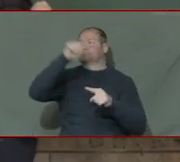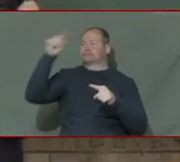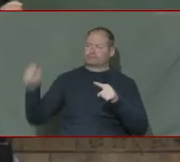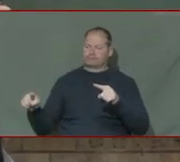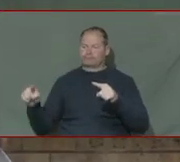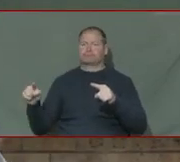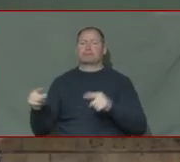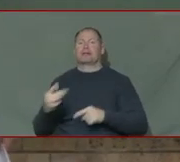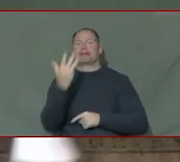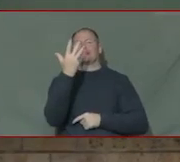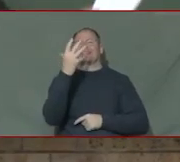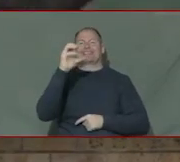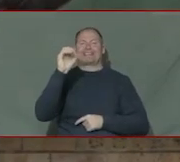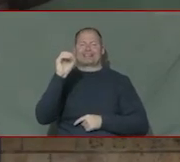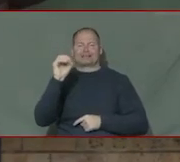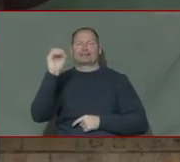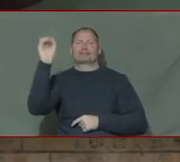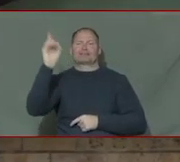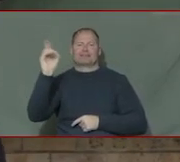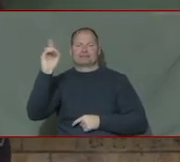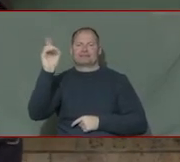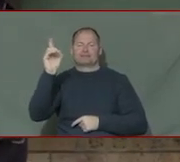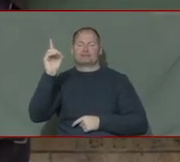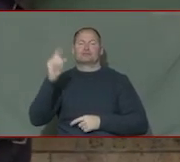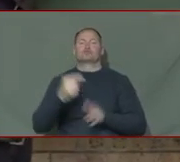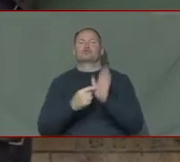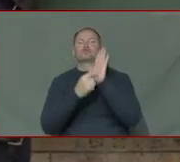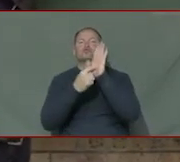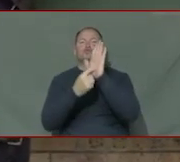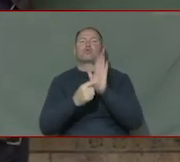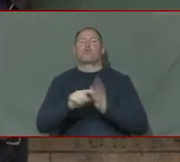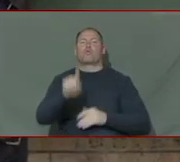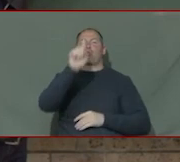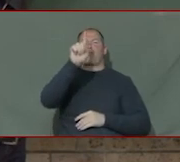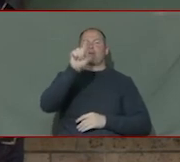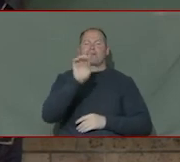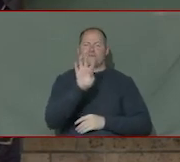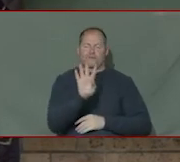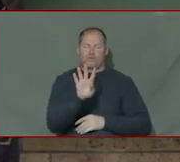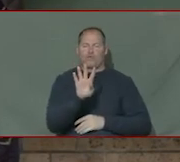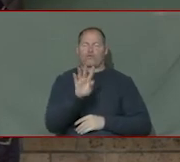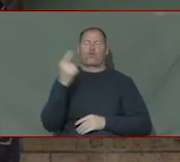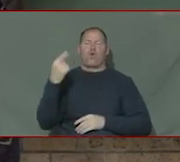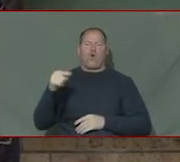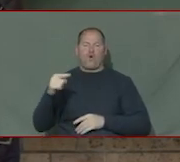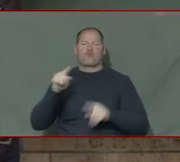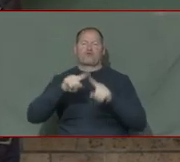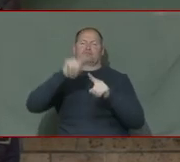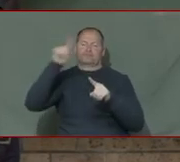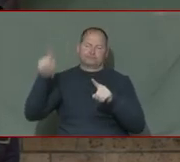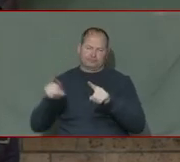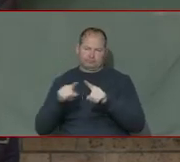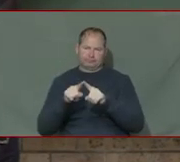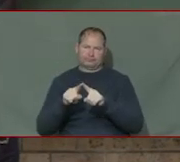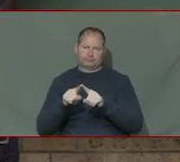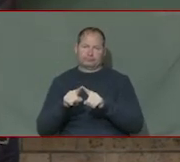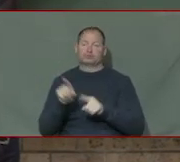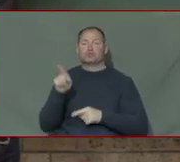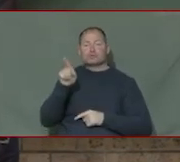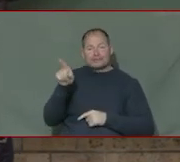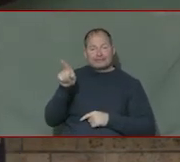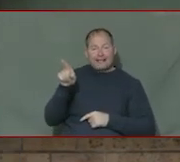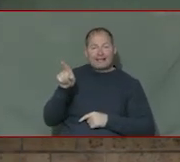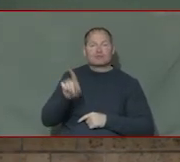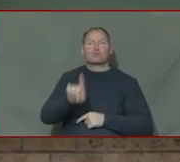360. So I'm representing a quarter of a circle. This sector is a quarter of